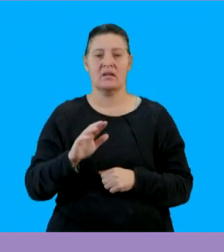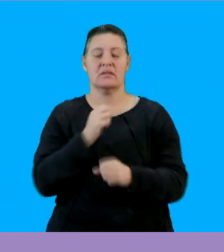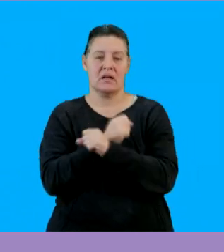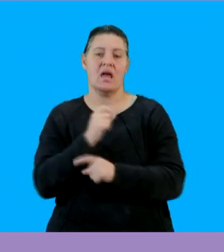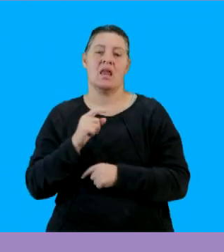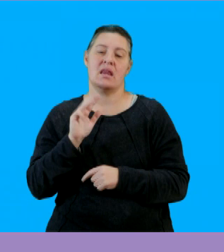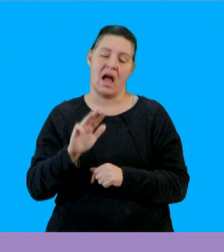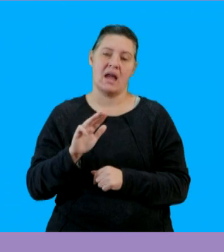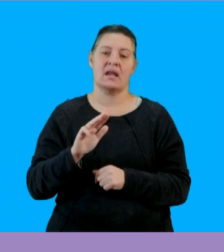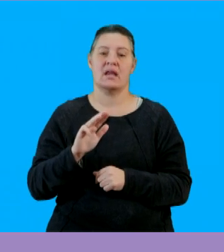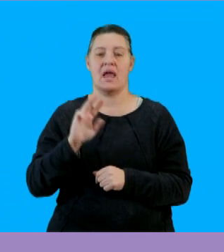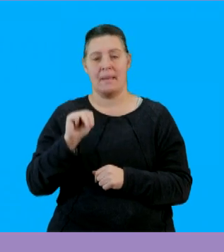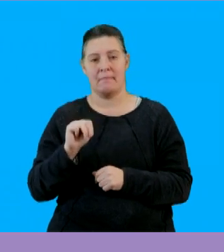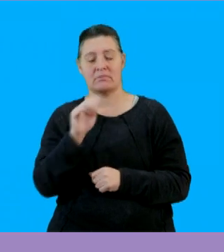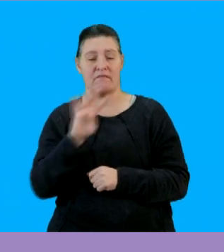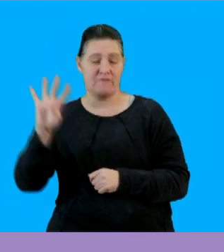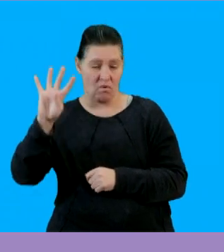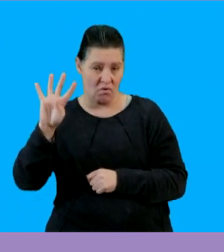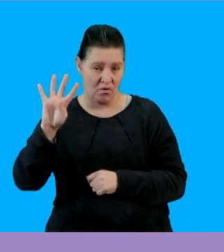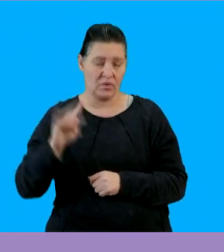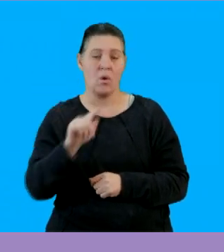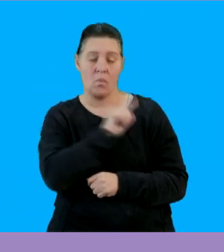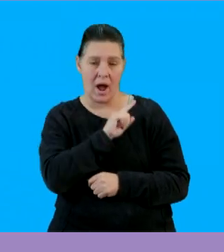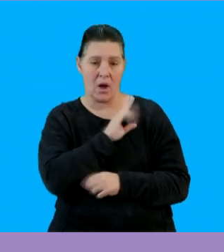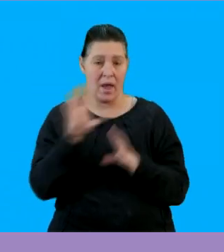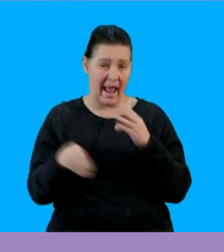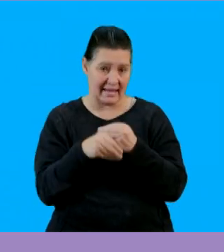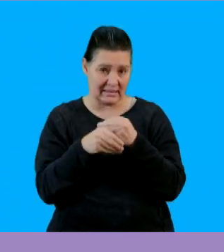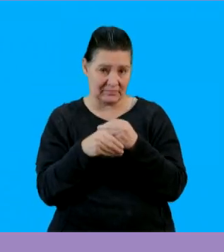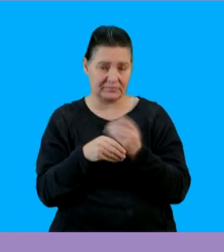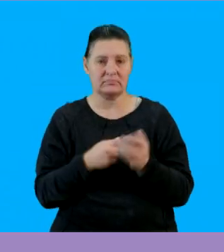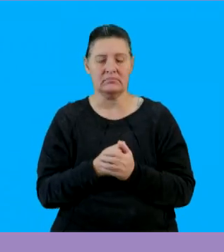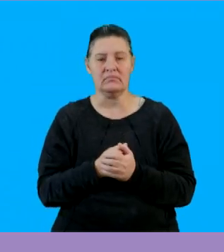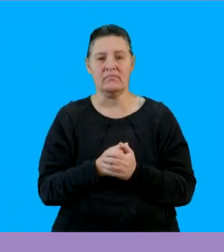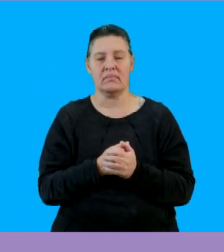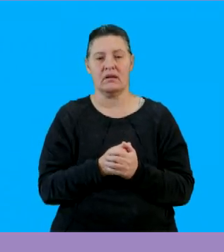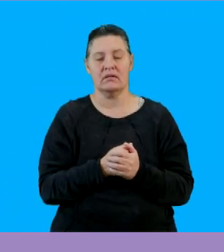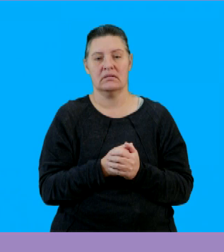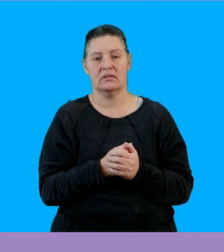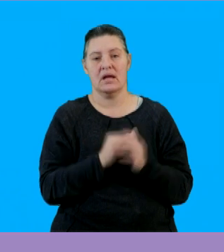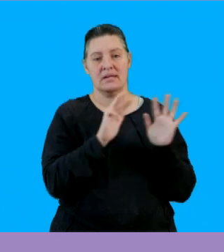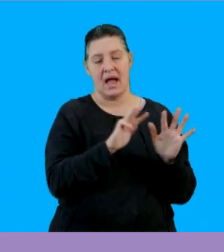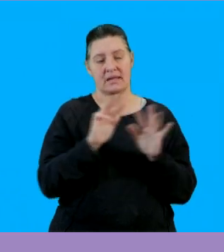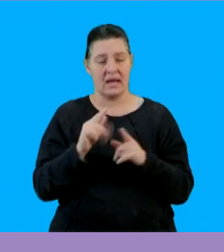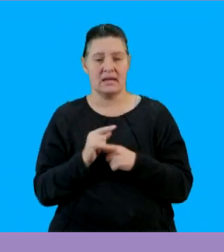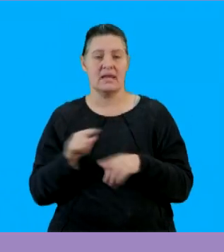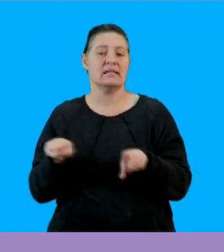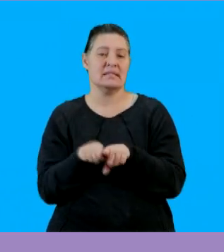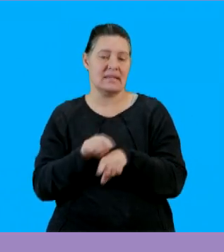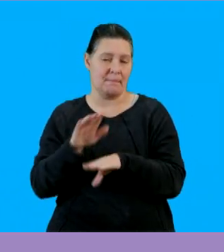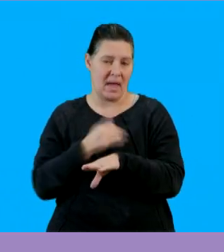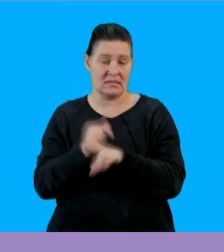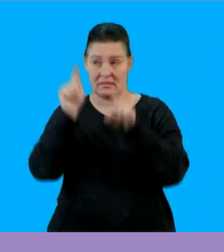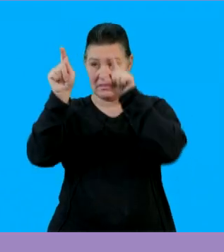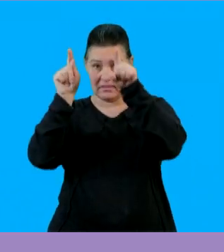5 multiplied by m exponent 4. That is going to be, now because we are adding, my 9, and then